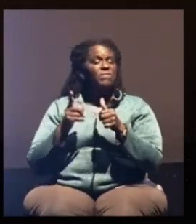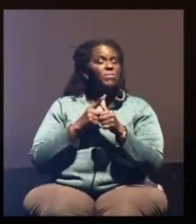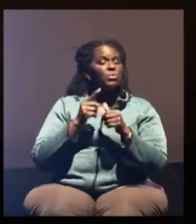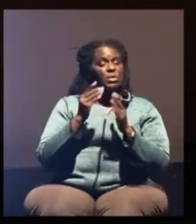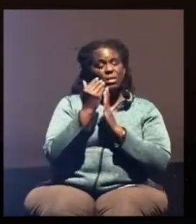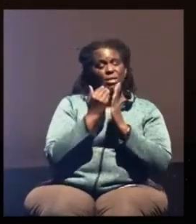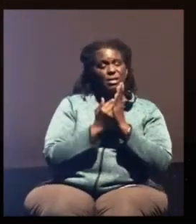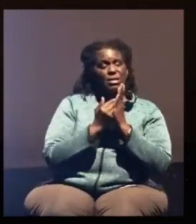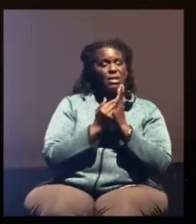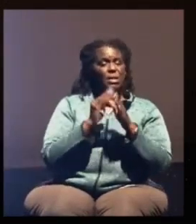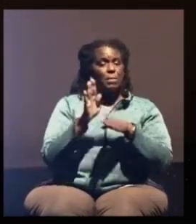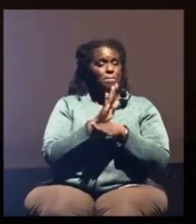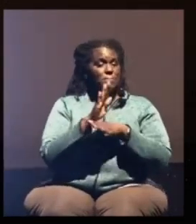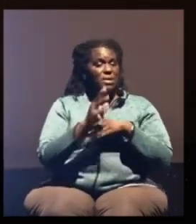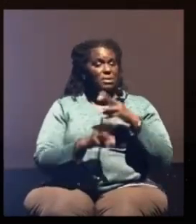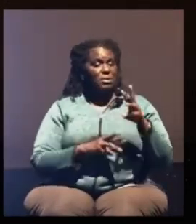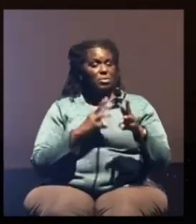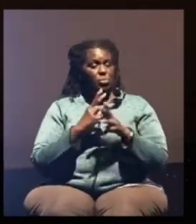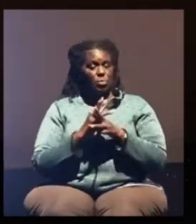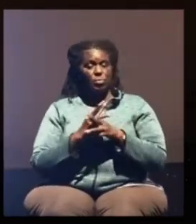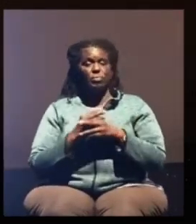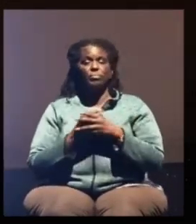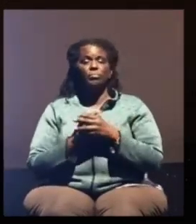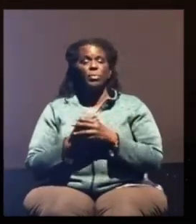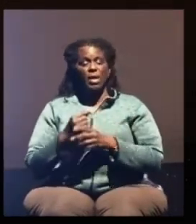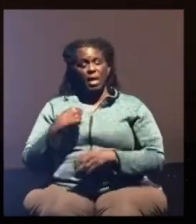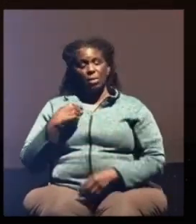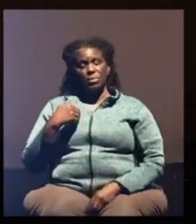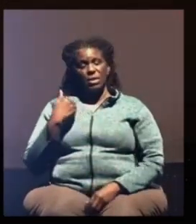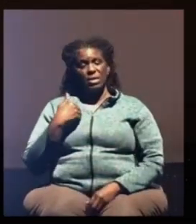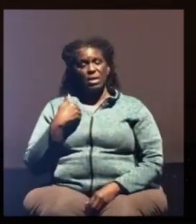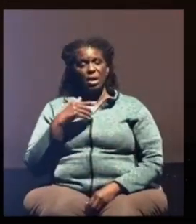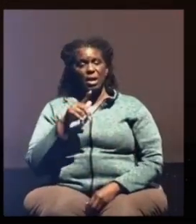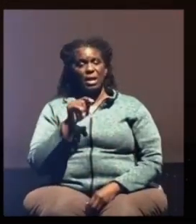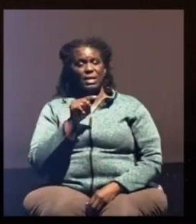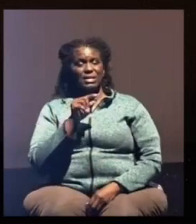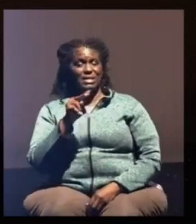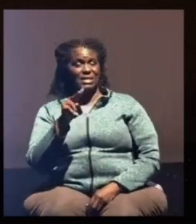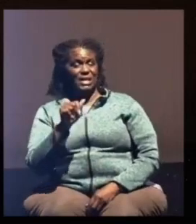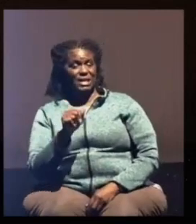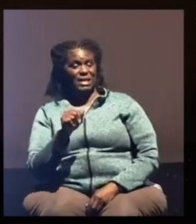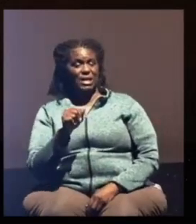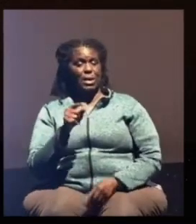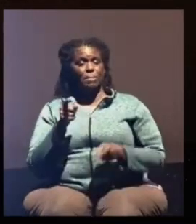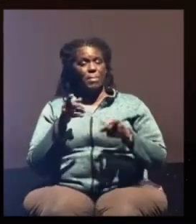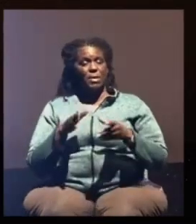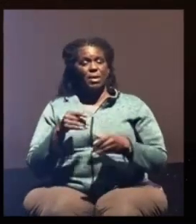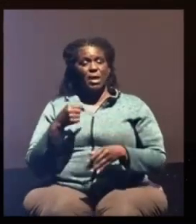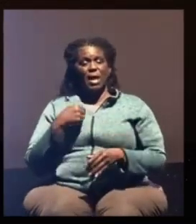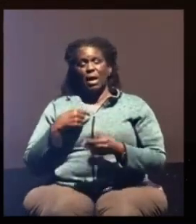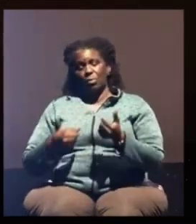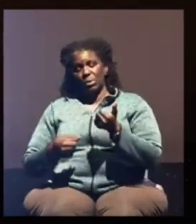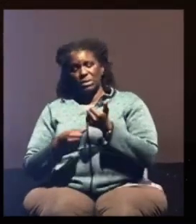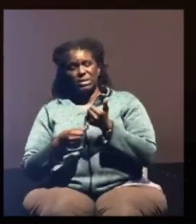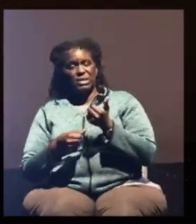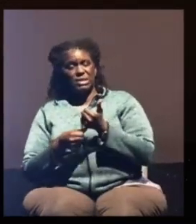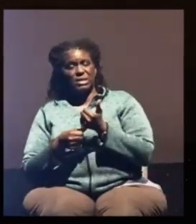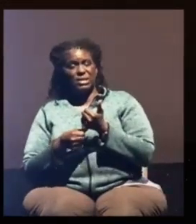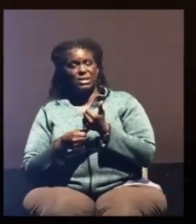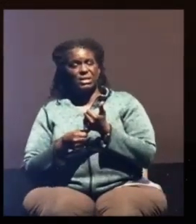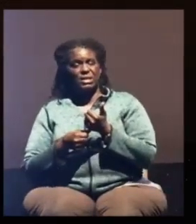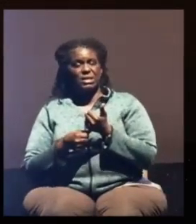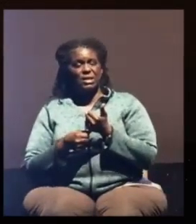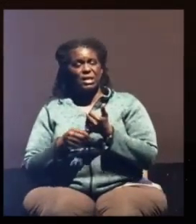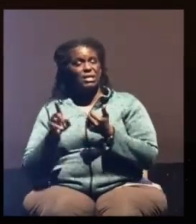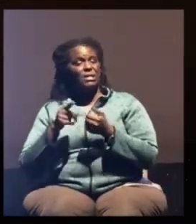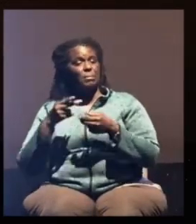world. At the time, a young Latina manager, freshly out of school, I was affected by something known today, and